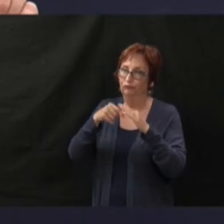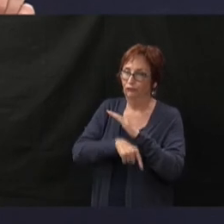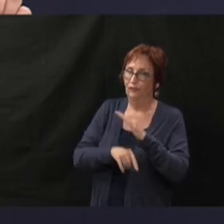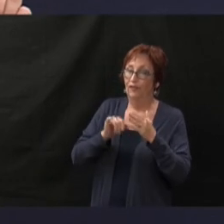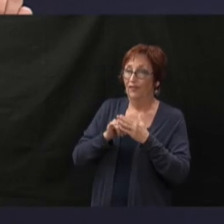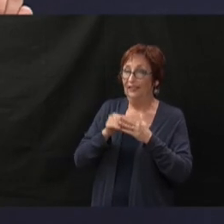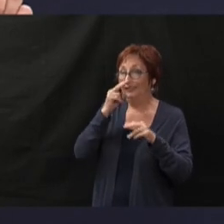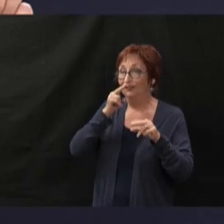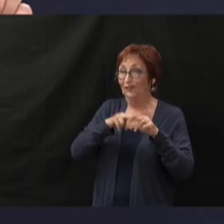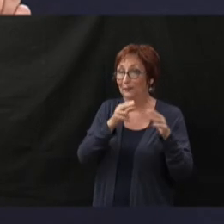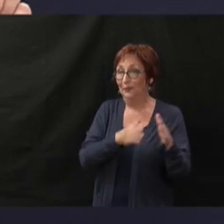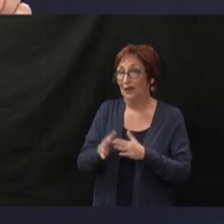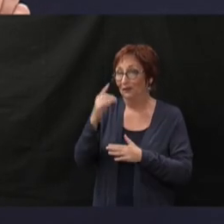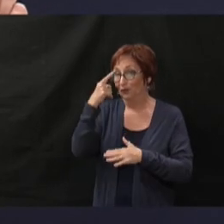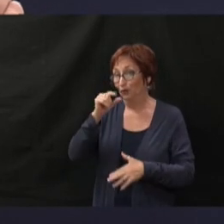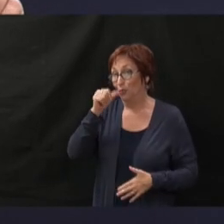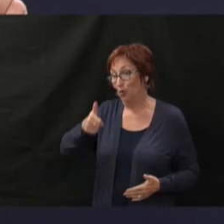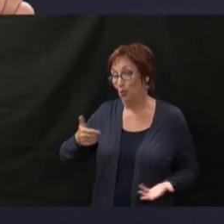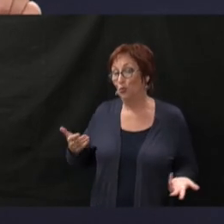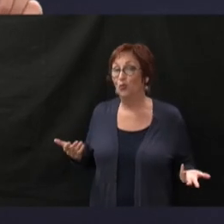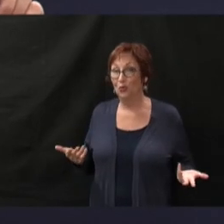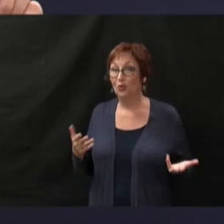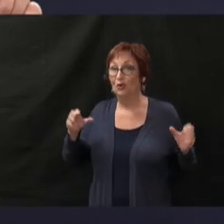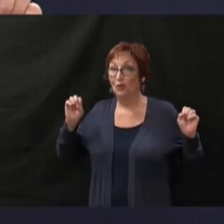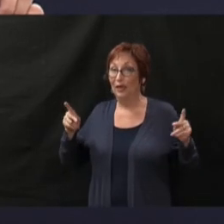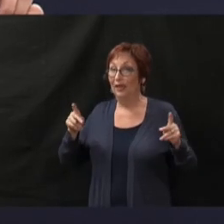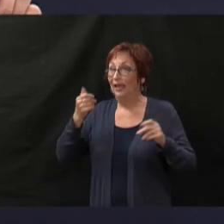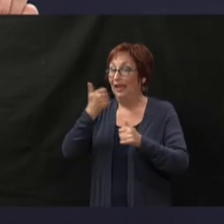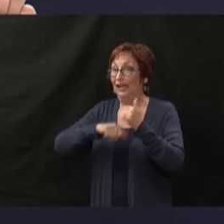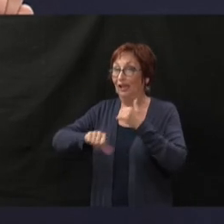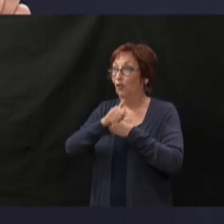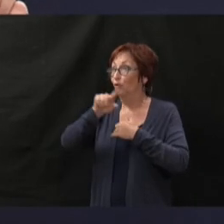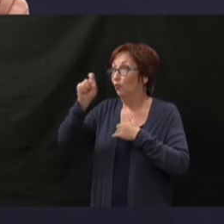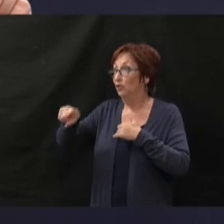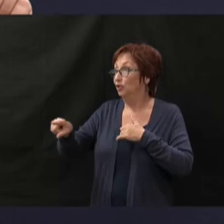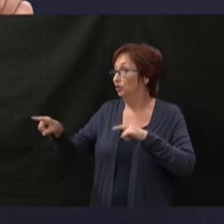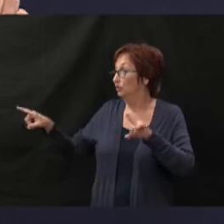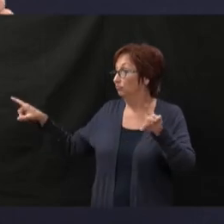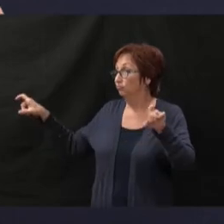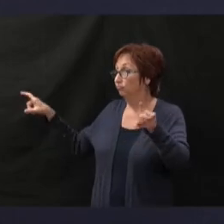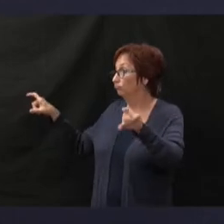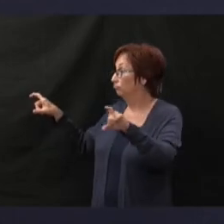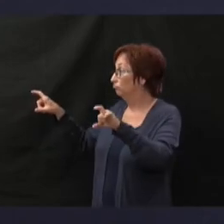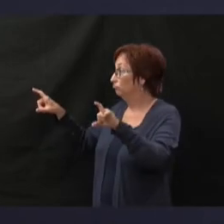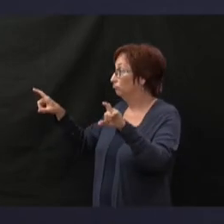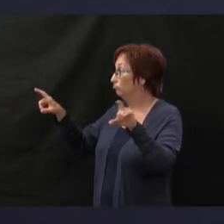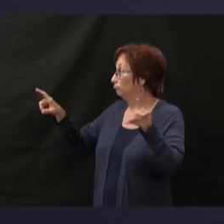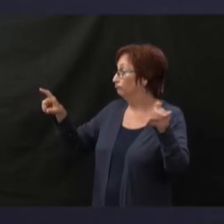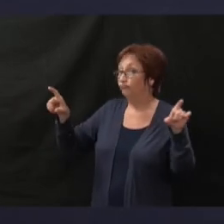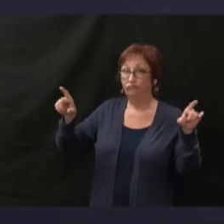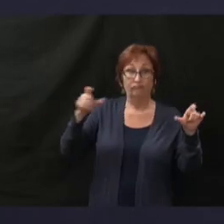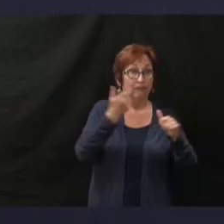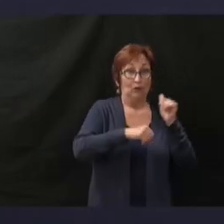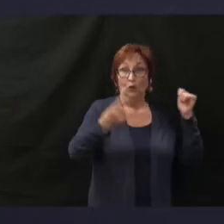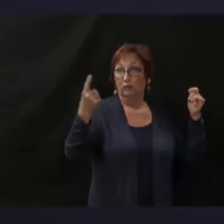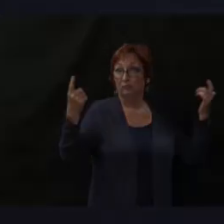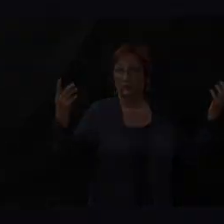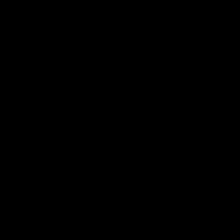tomorrow. Okay. Okay, any other questions? Okay. Anybody?